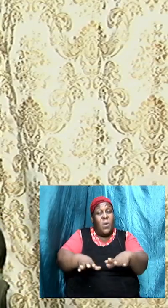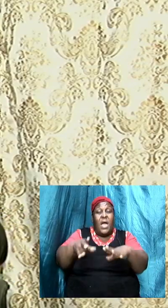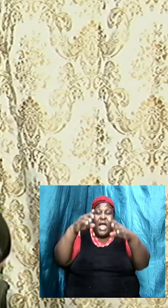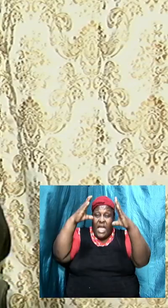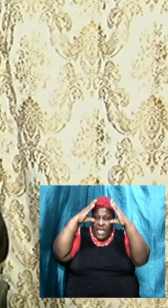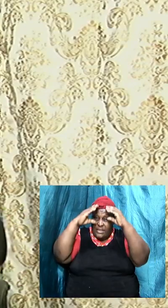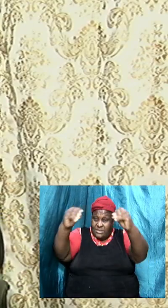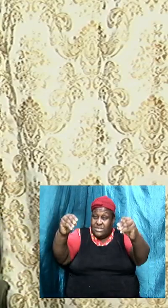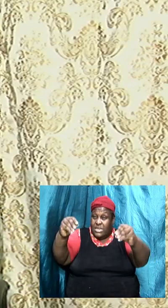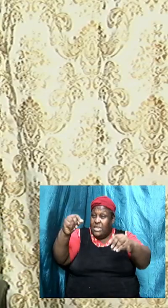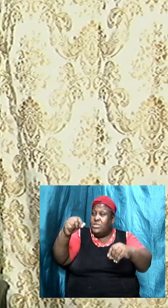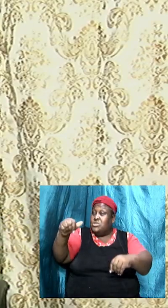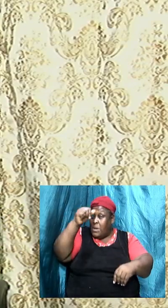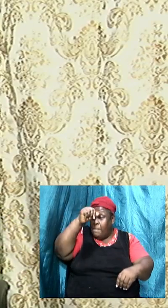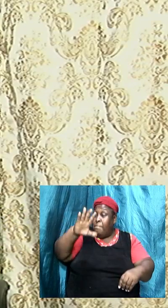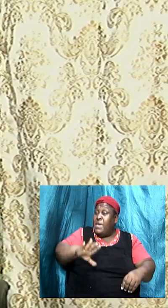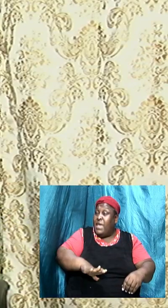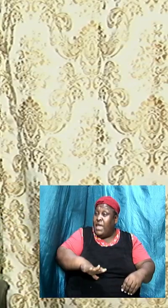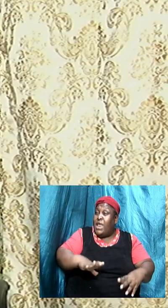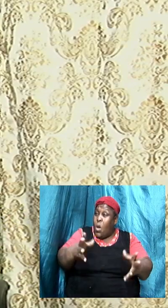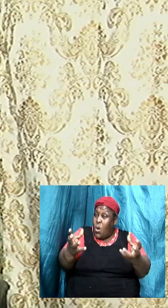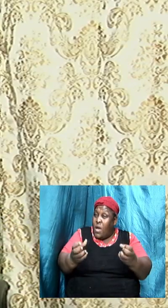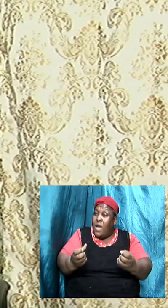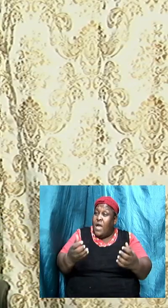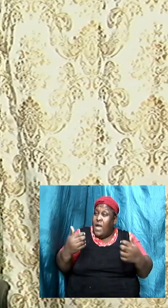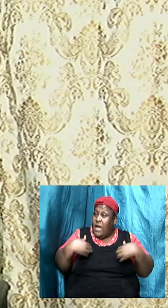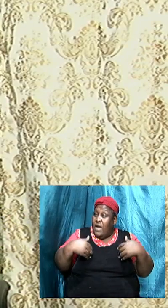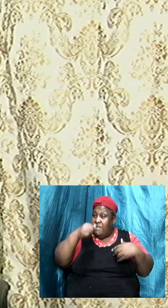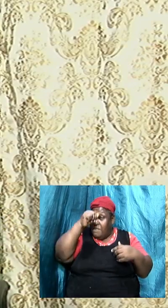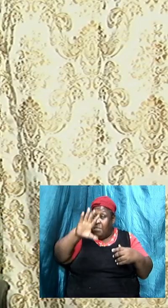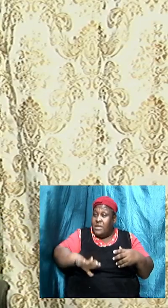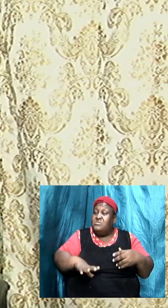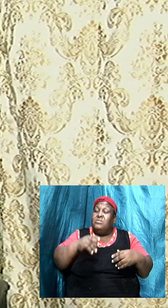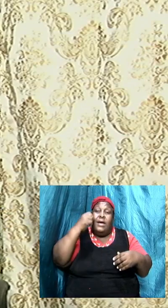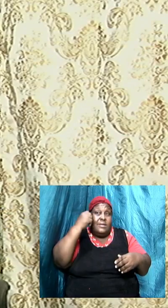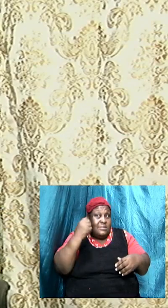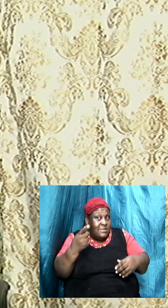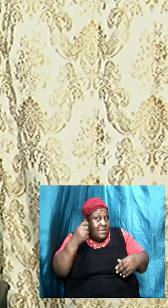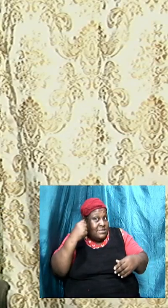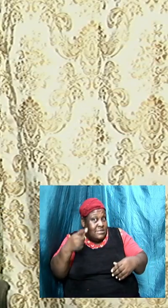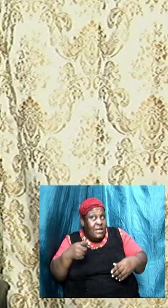taught men, and have man to understand his requirements.